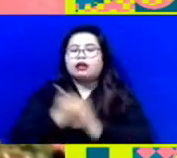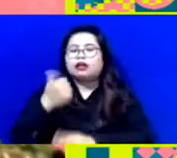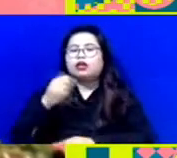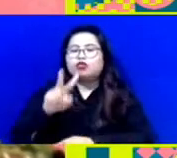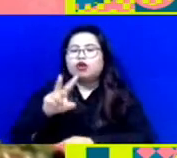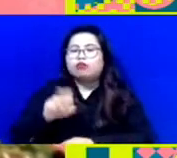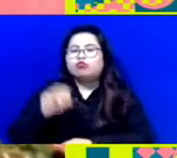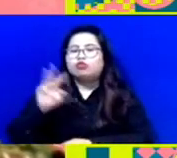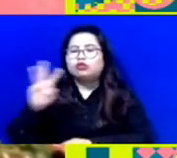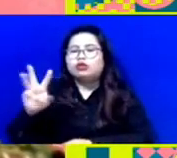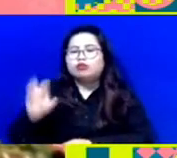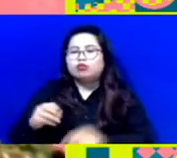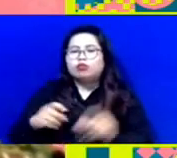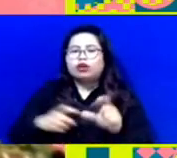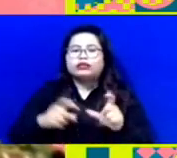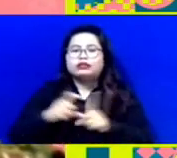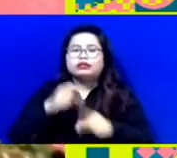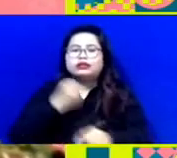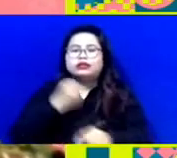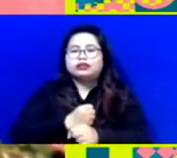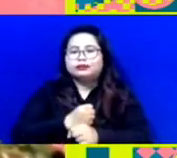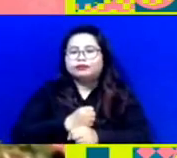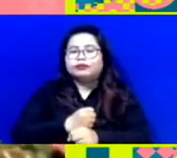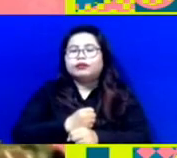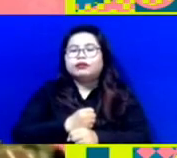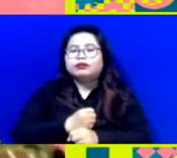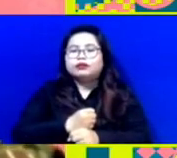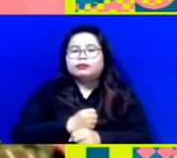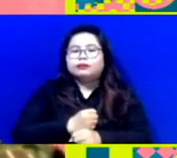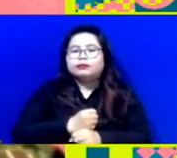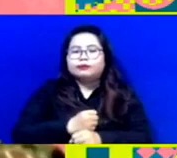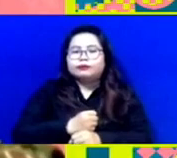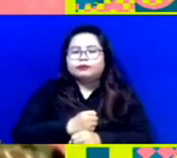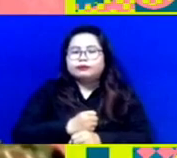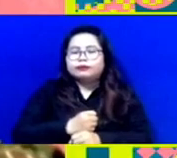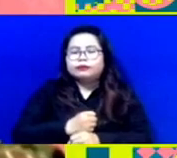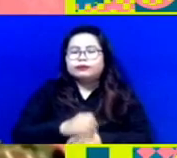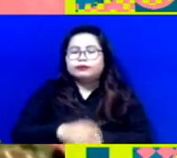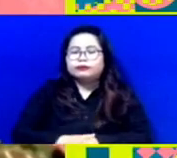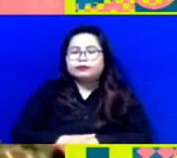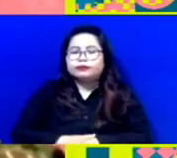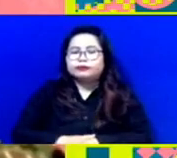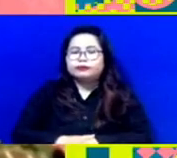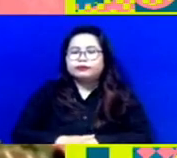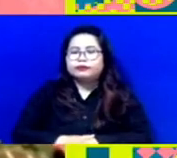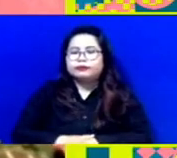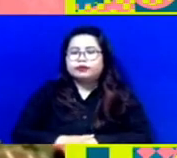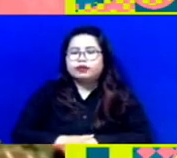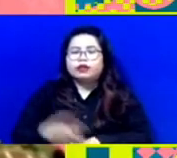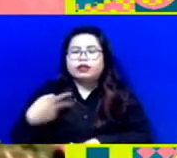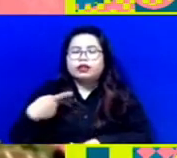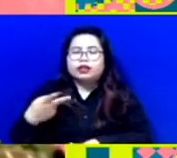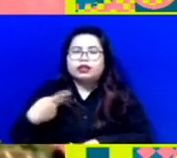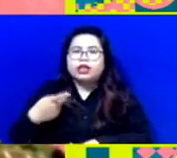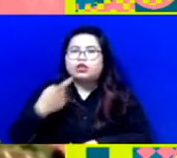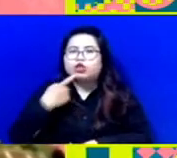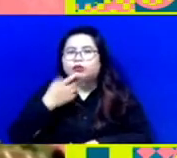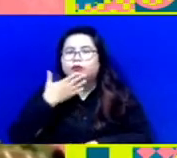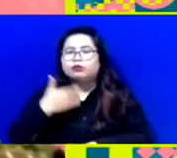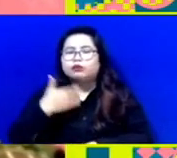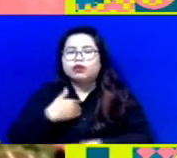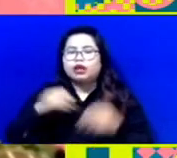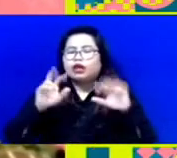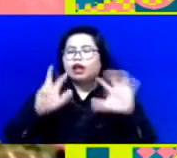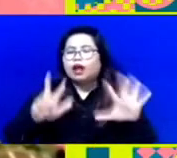initial deadline set in the 2030 Agenda, we only have less than 8 years left to fully achieve